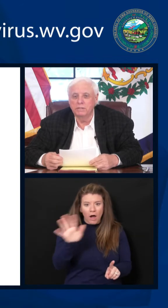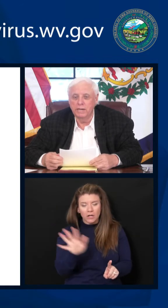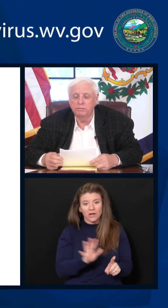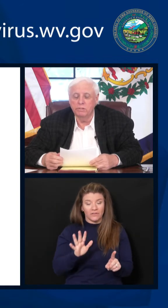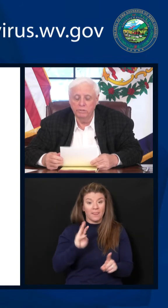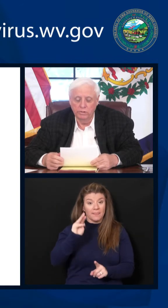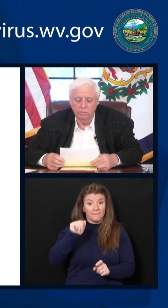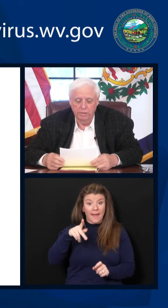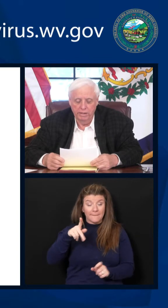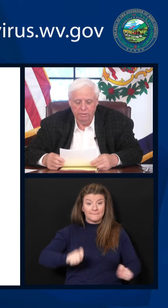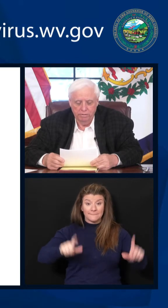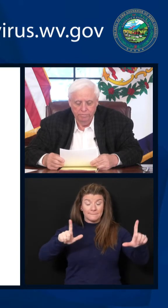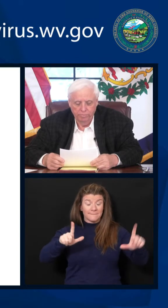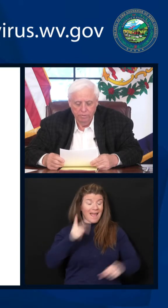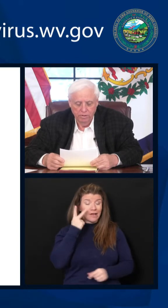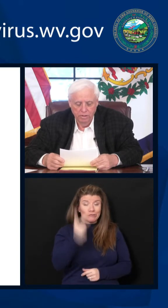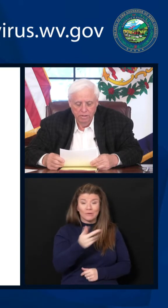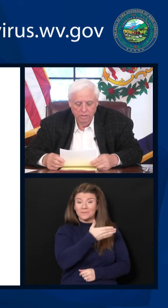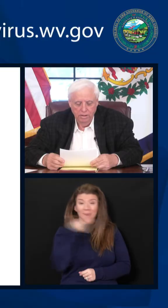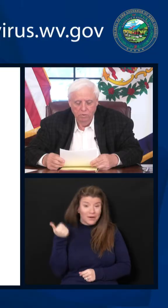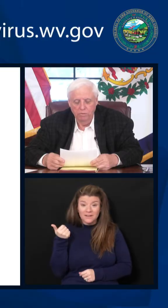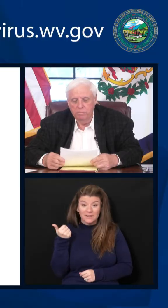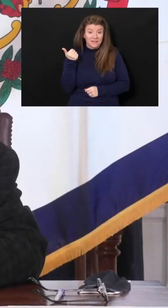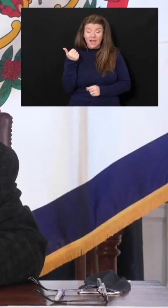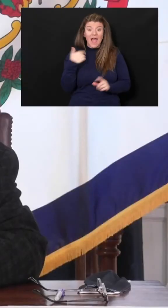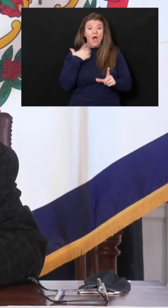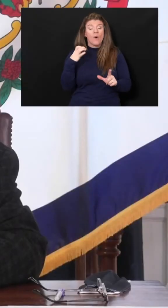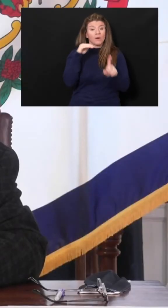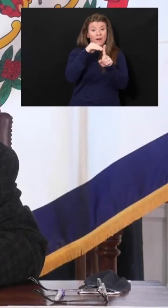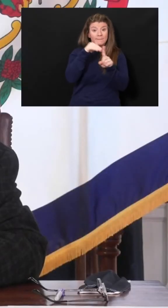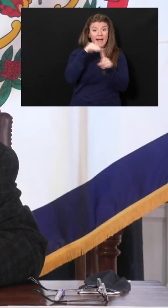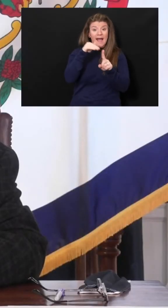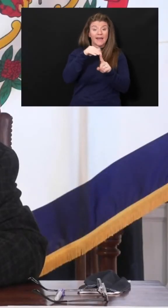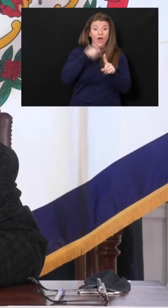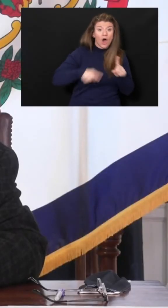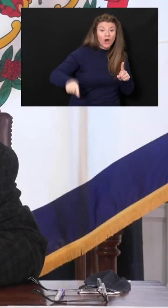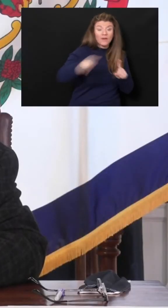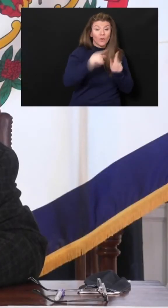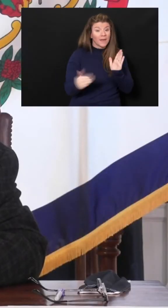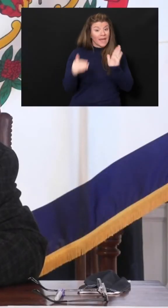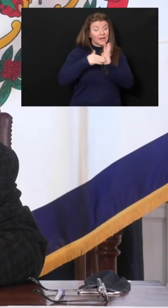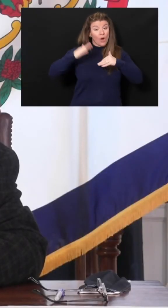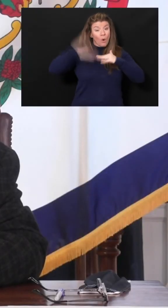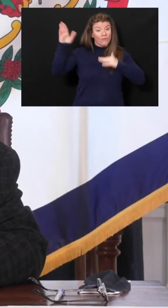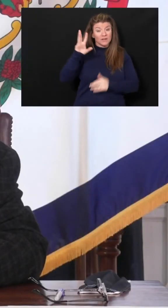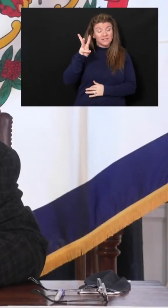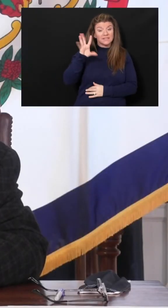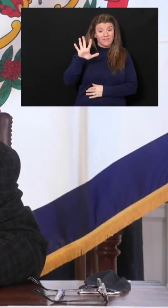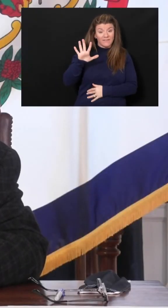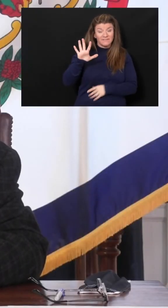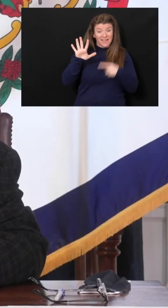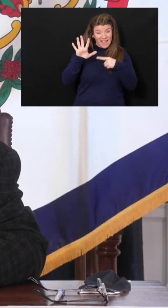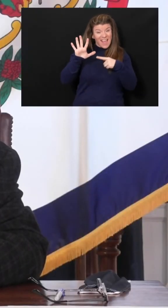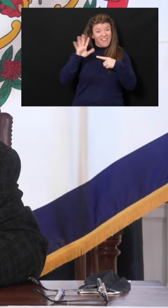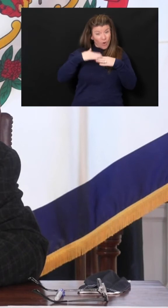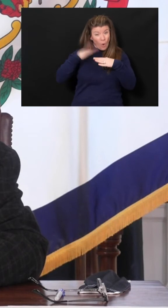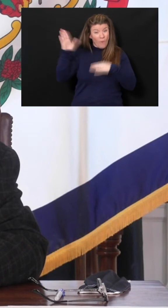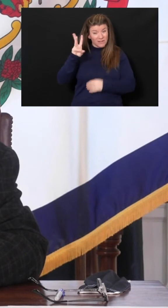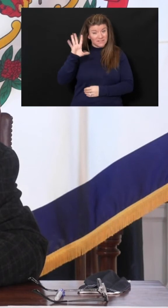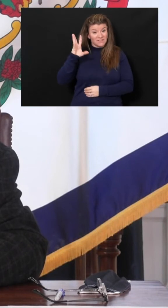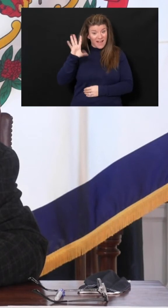It's absolutely doing better. I want to remind all those again over 65 that if you're 65